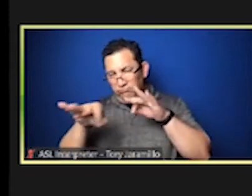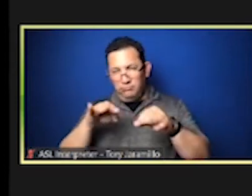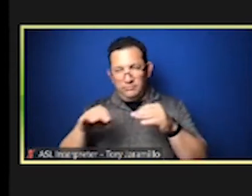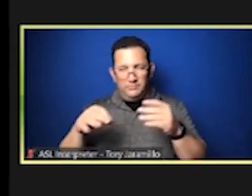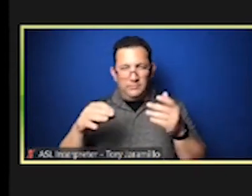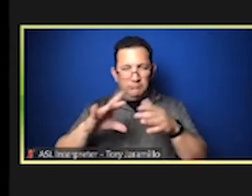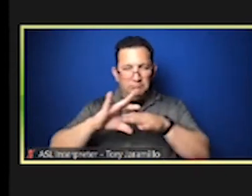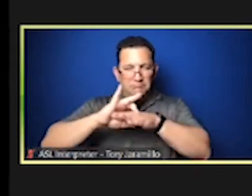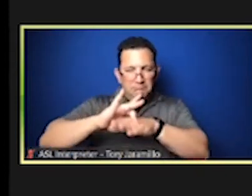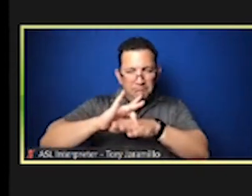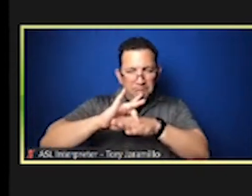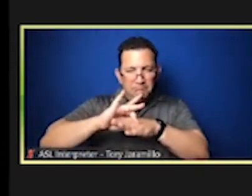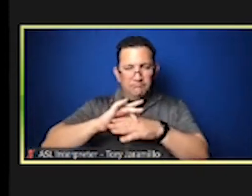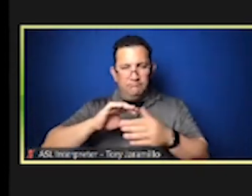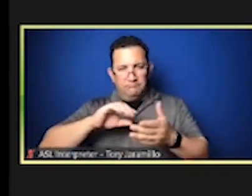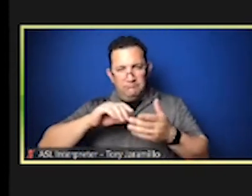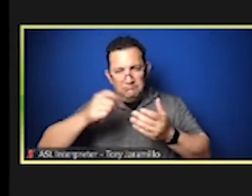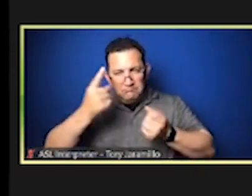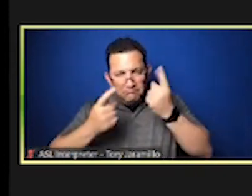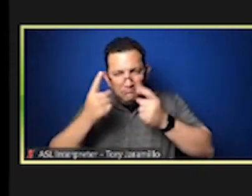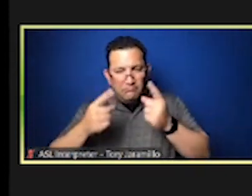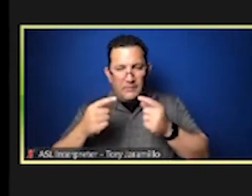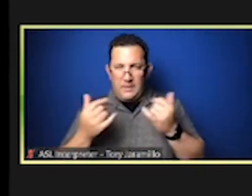overview of the lesson topic.